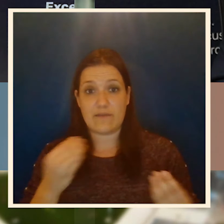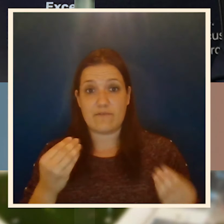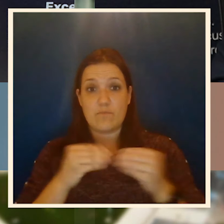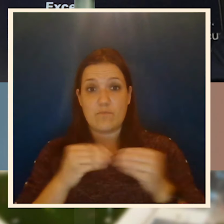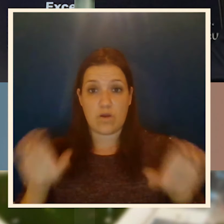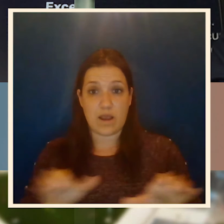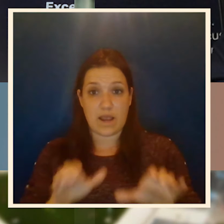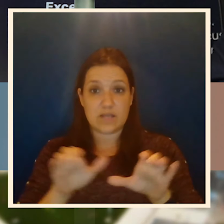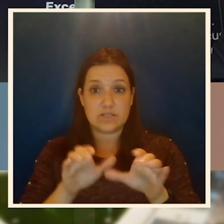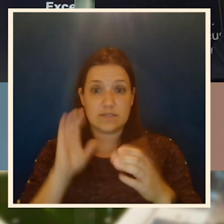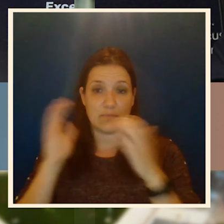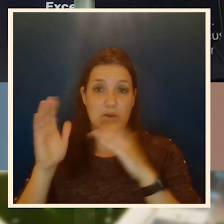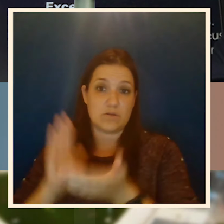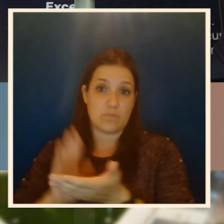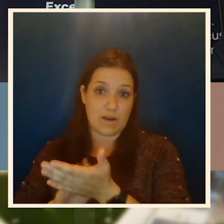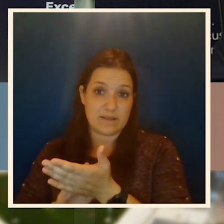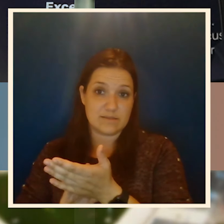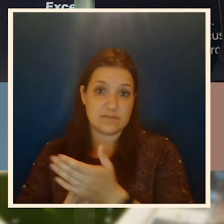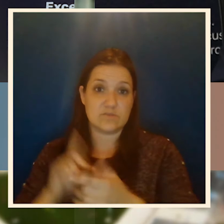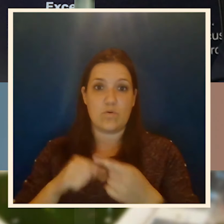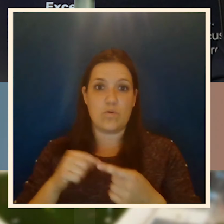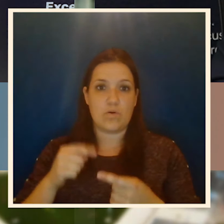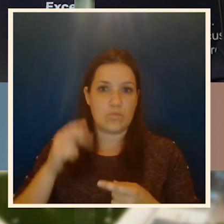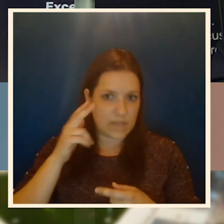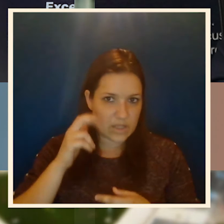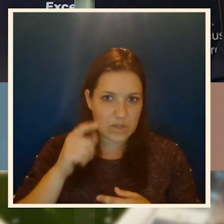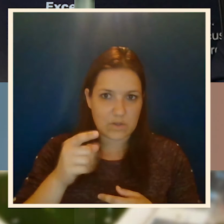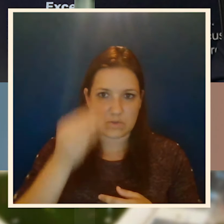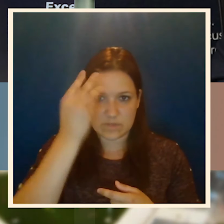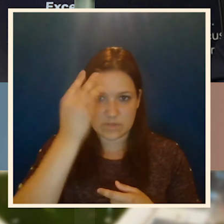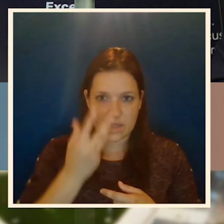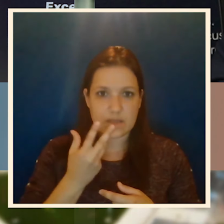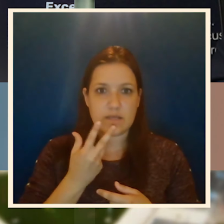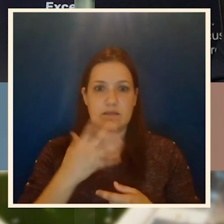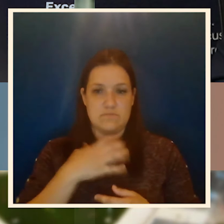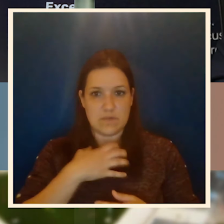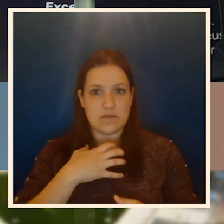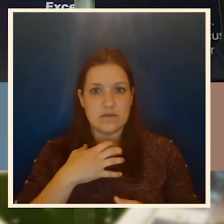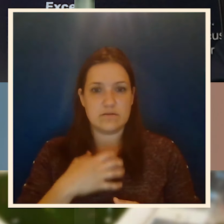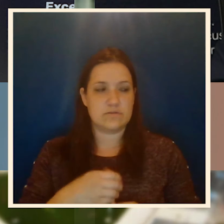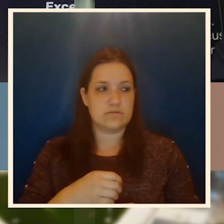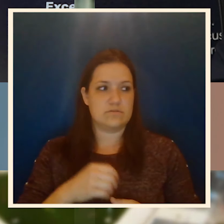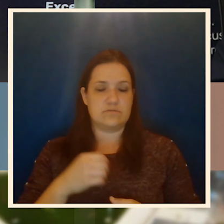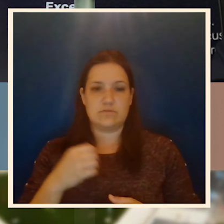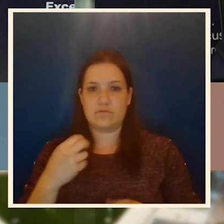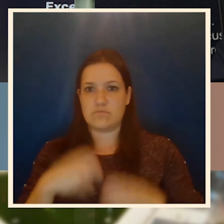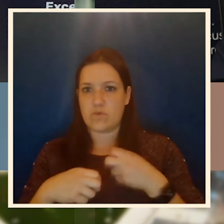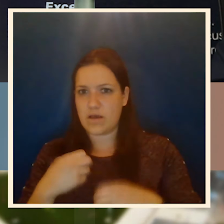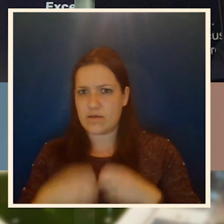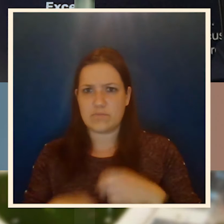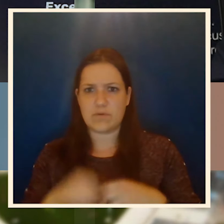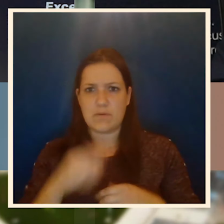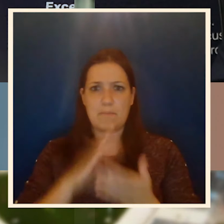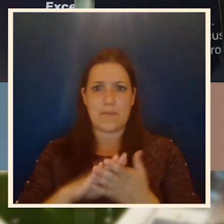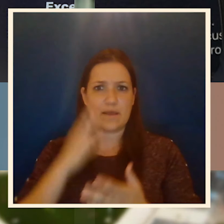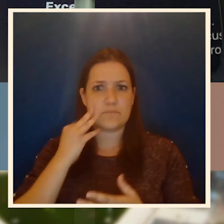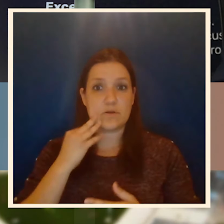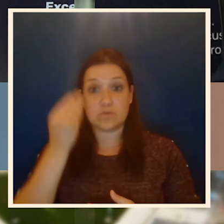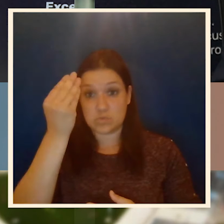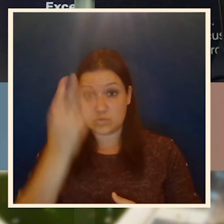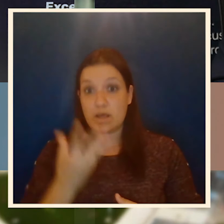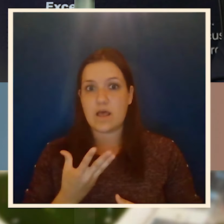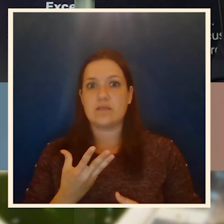than praise. Mm-hmm. You know, mm-hmm. So when we hear from you, when we hear about your less than positive experience, I mean,